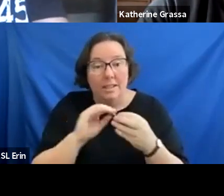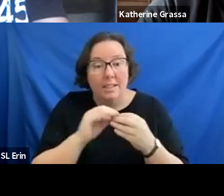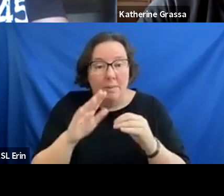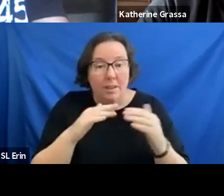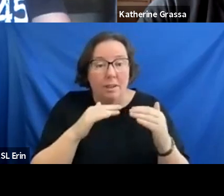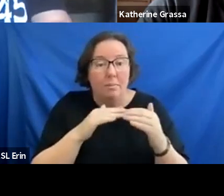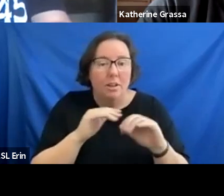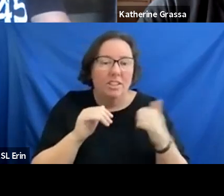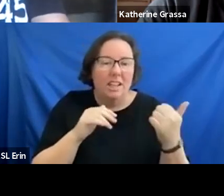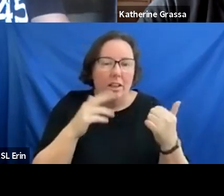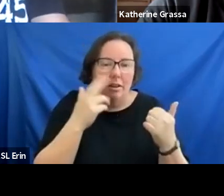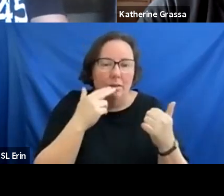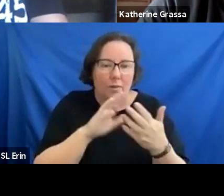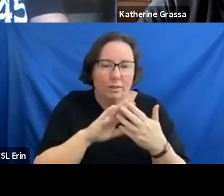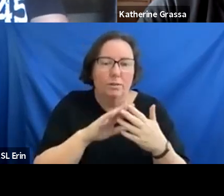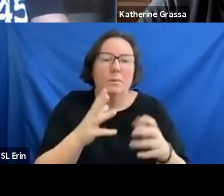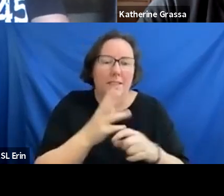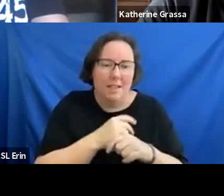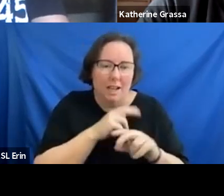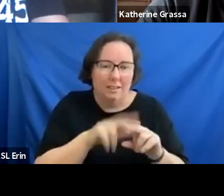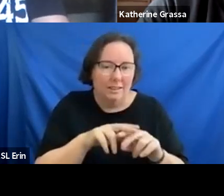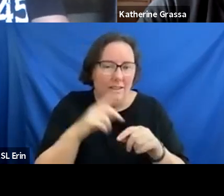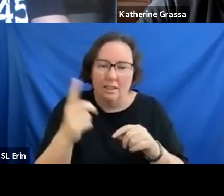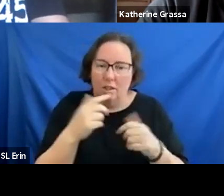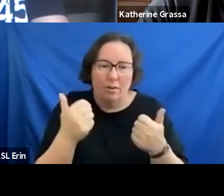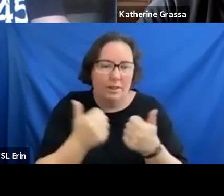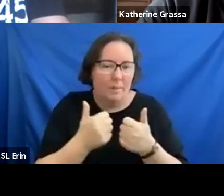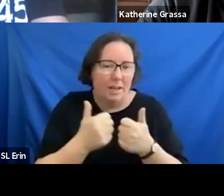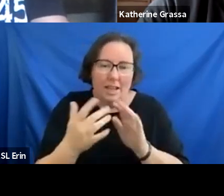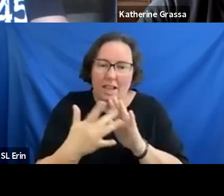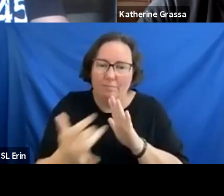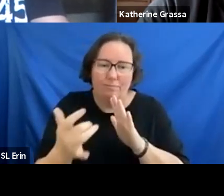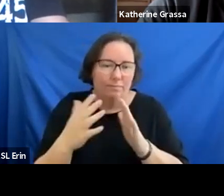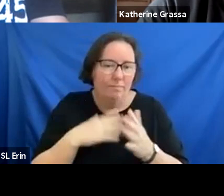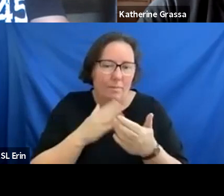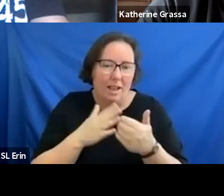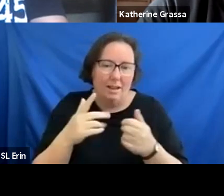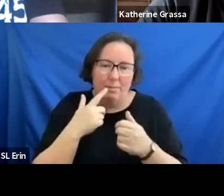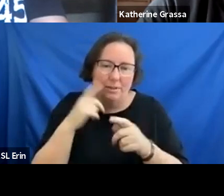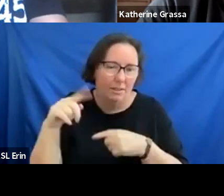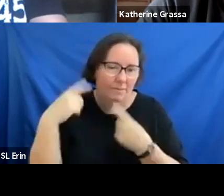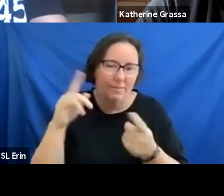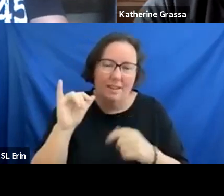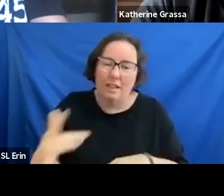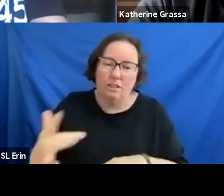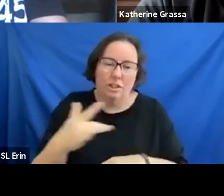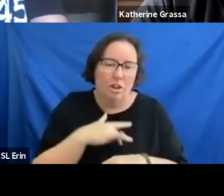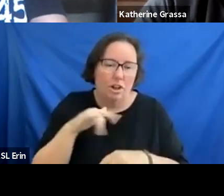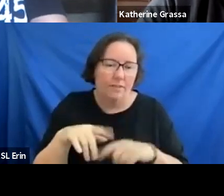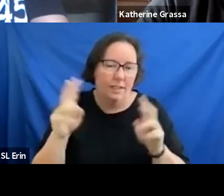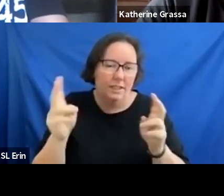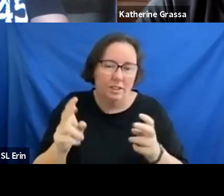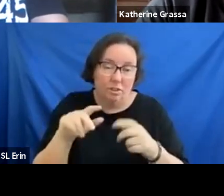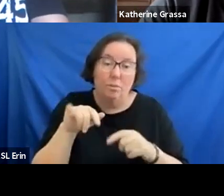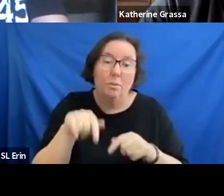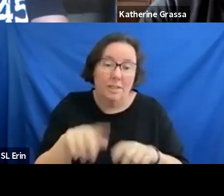parochial school were. It's always been a game, my neighbor remarked. And that's at the heart of this issue about exam schools. It is